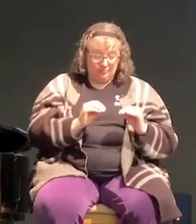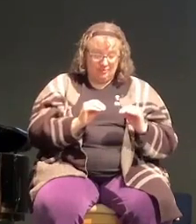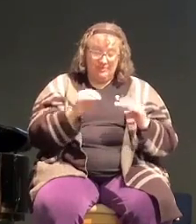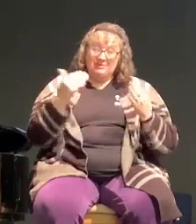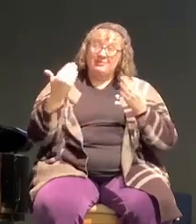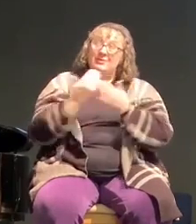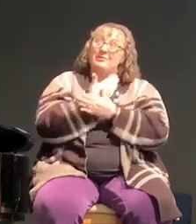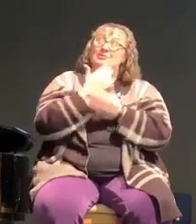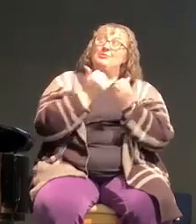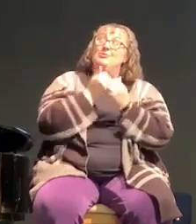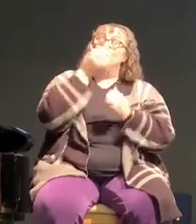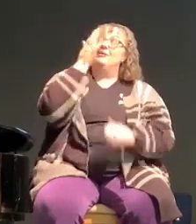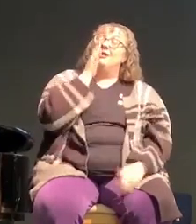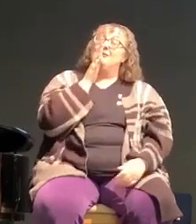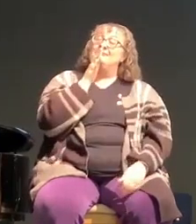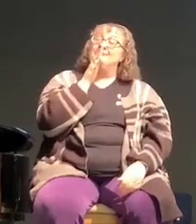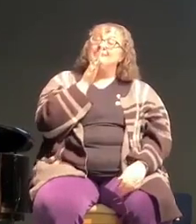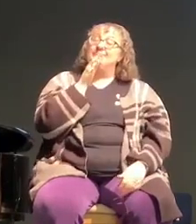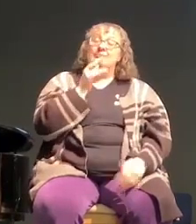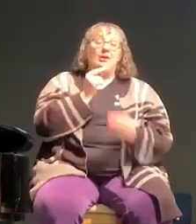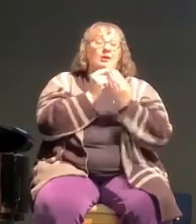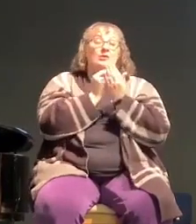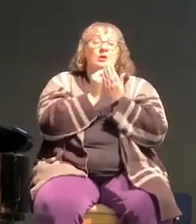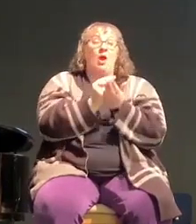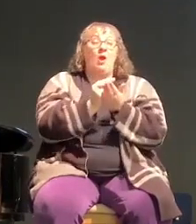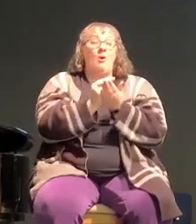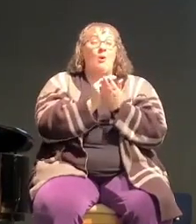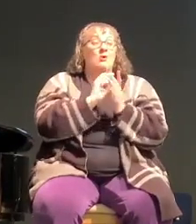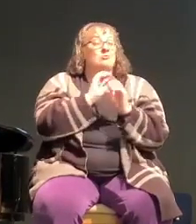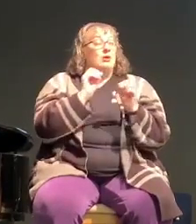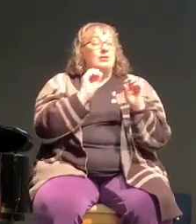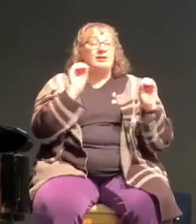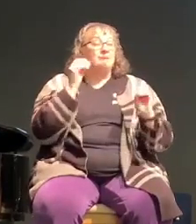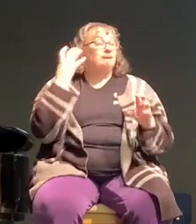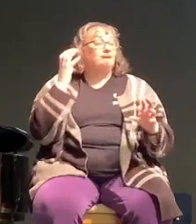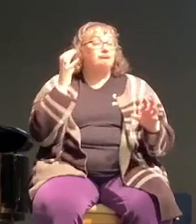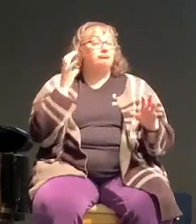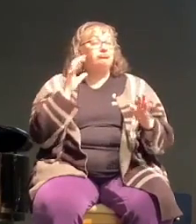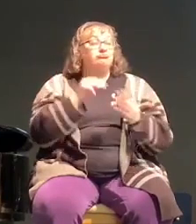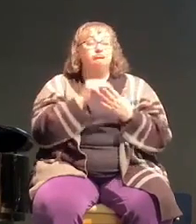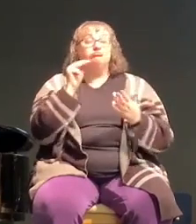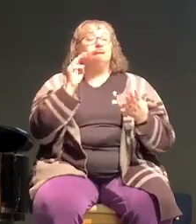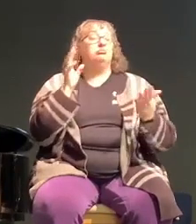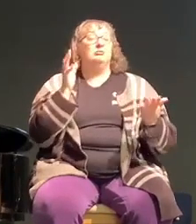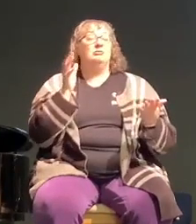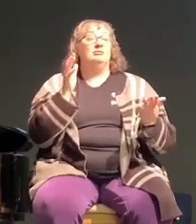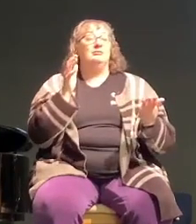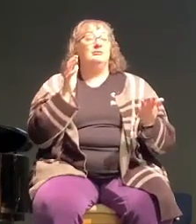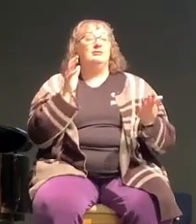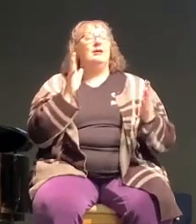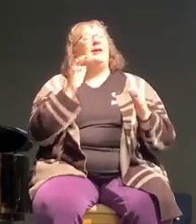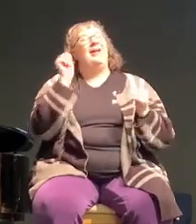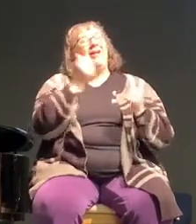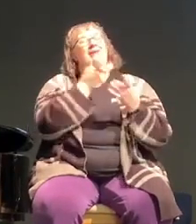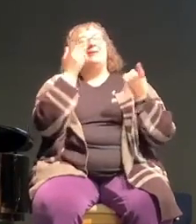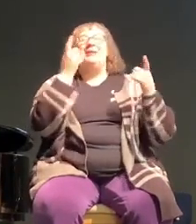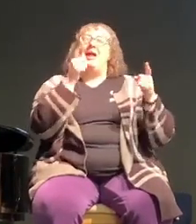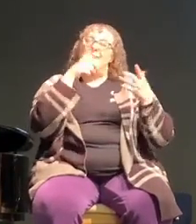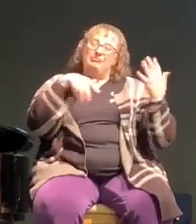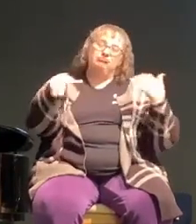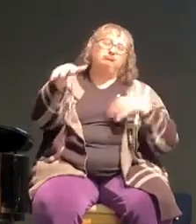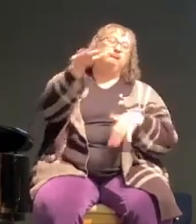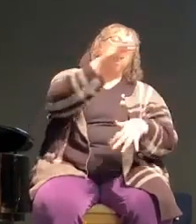last week, though, Noah didn't really do anything crazy or spectacular here. Yes, everything that was happening around